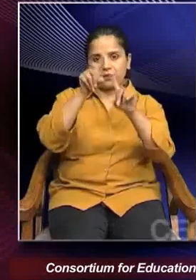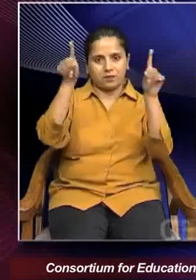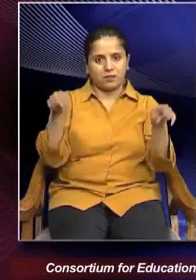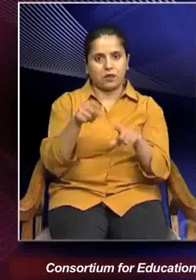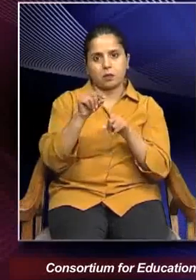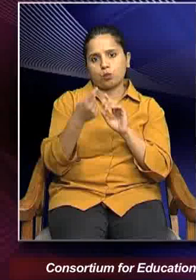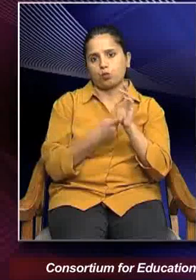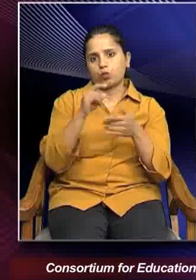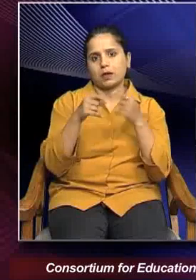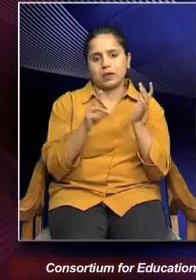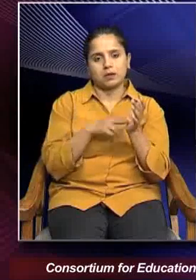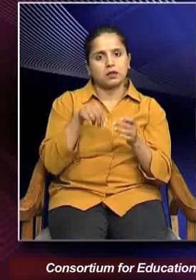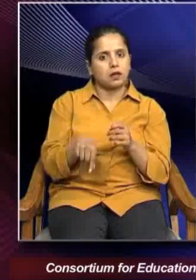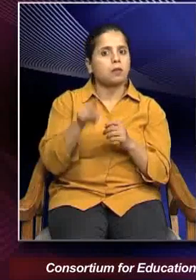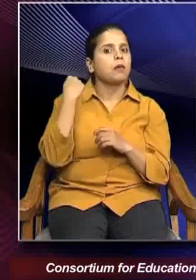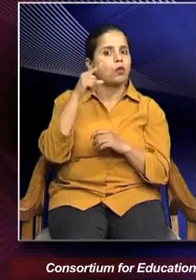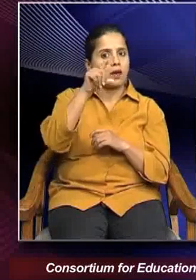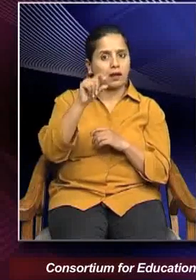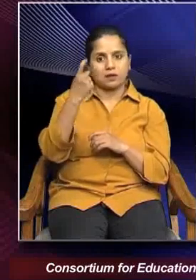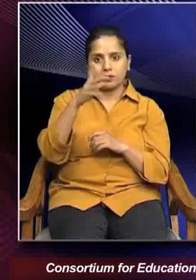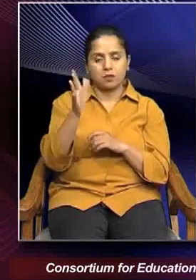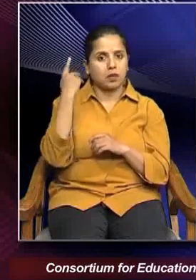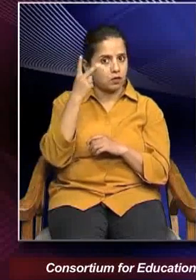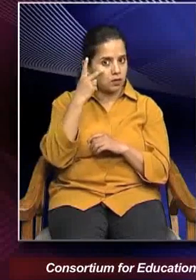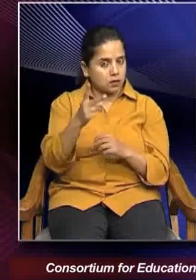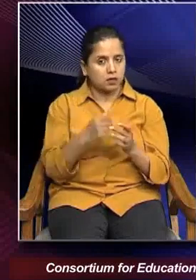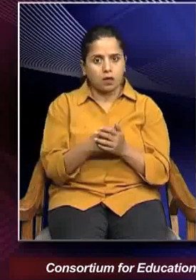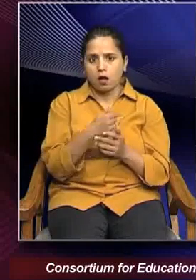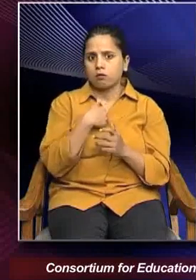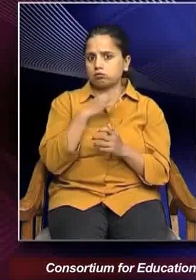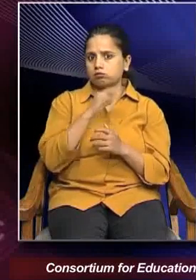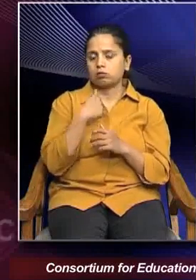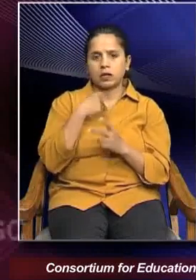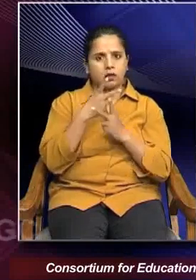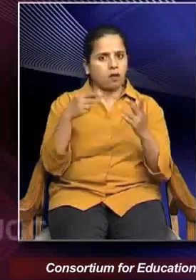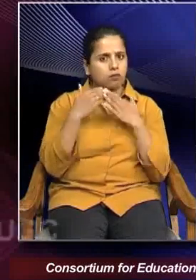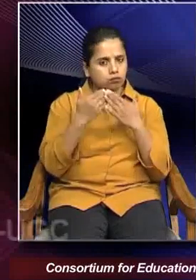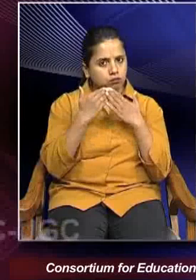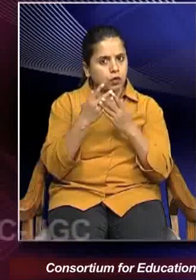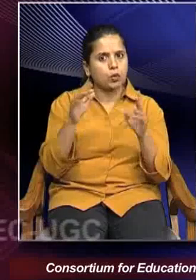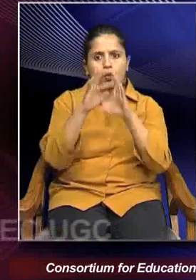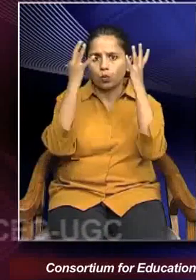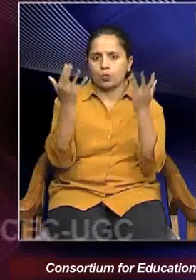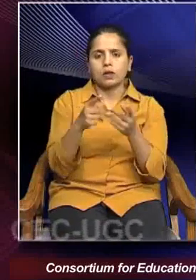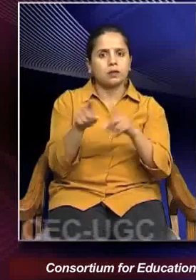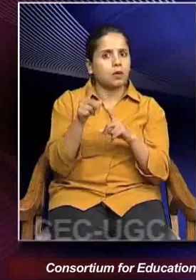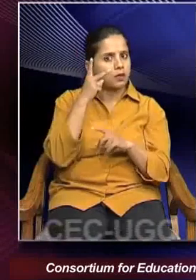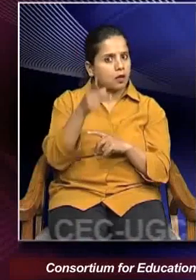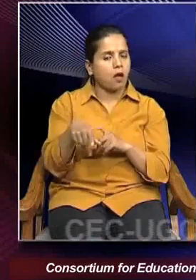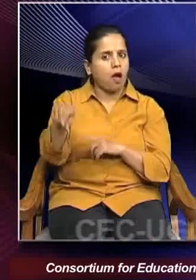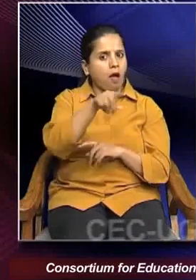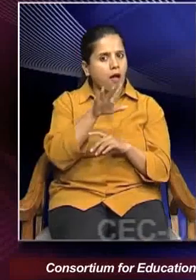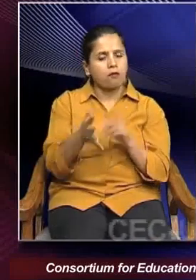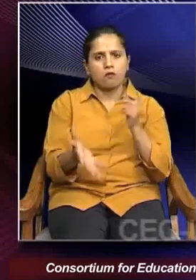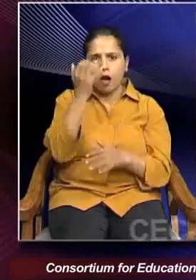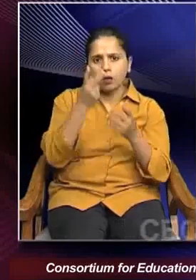in 75, which is very much true to very much different studies from different part of the world still makes this